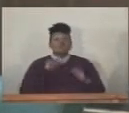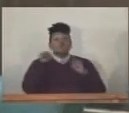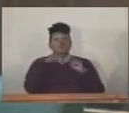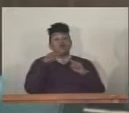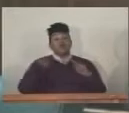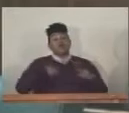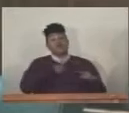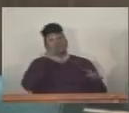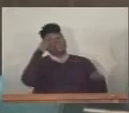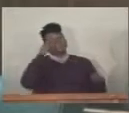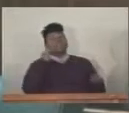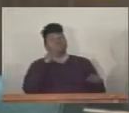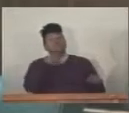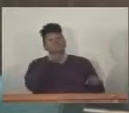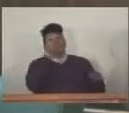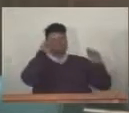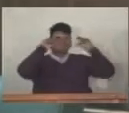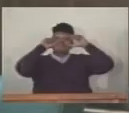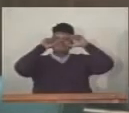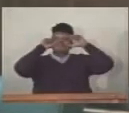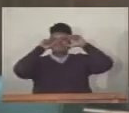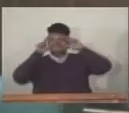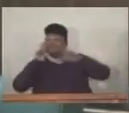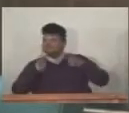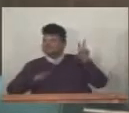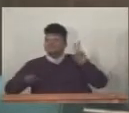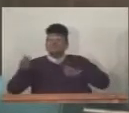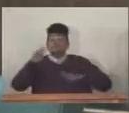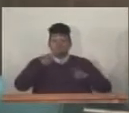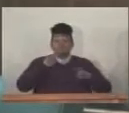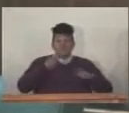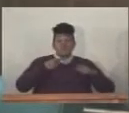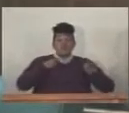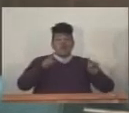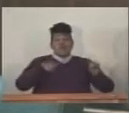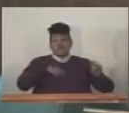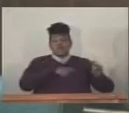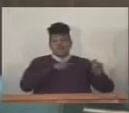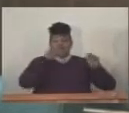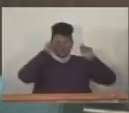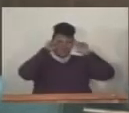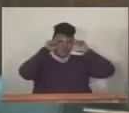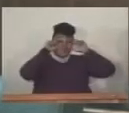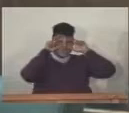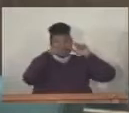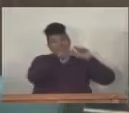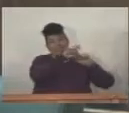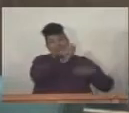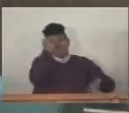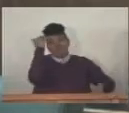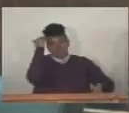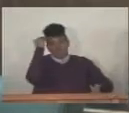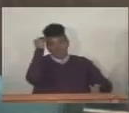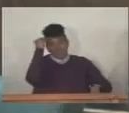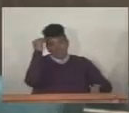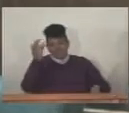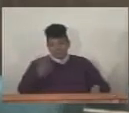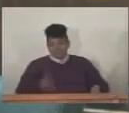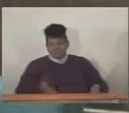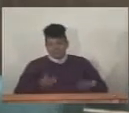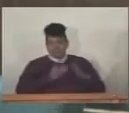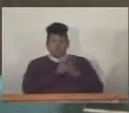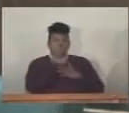be awake. And while we are awake, they have to be aware. It is through